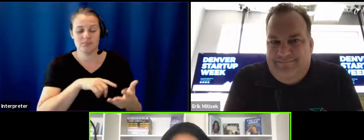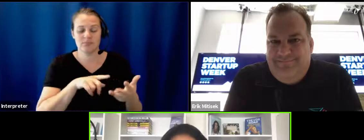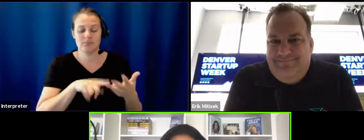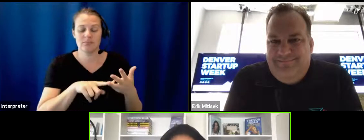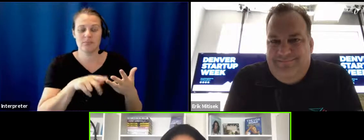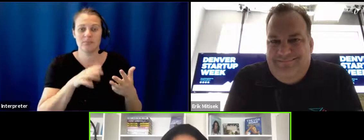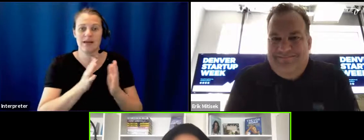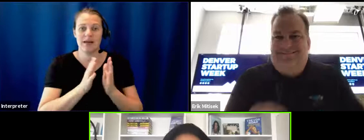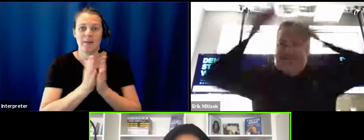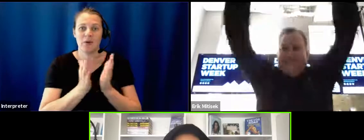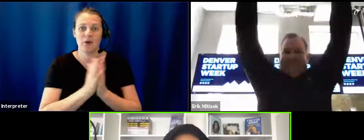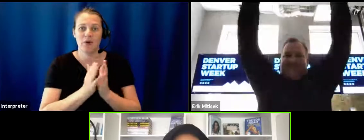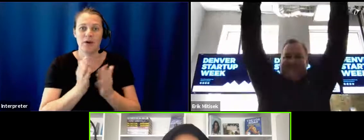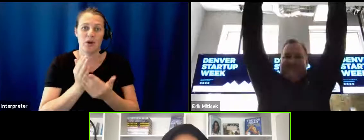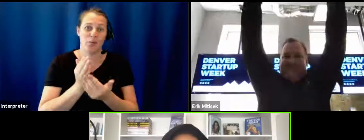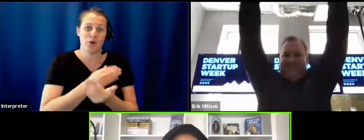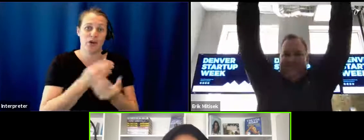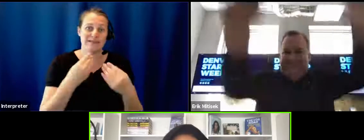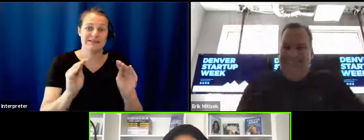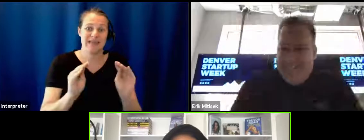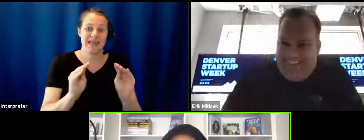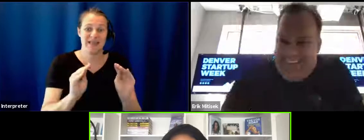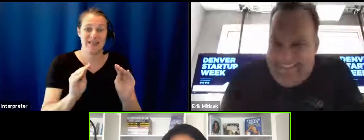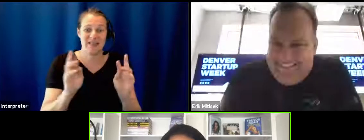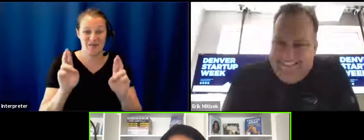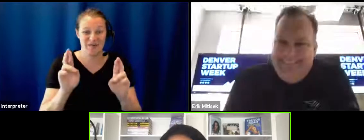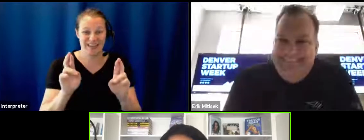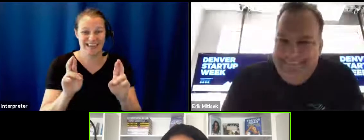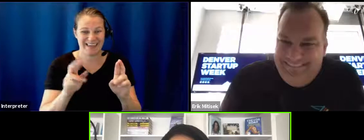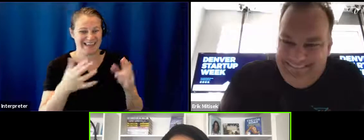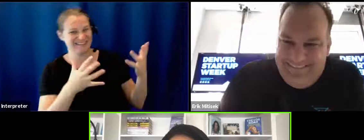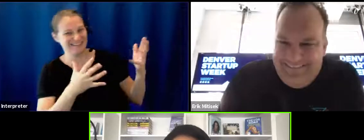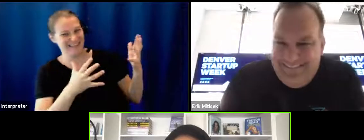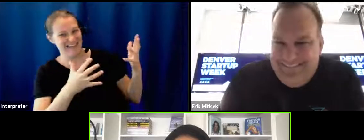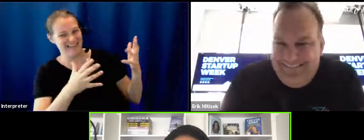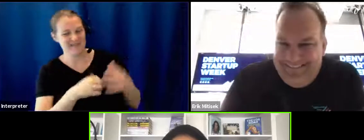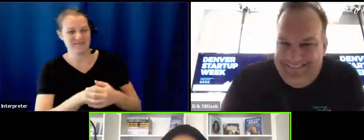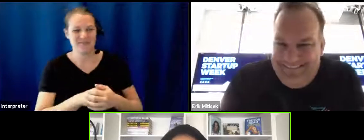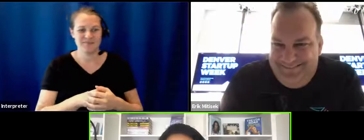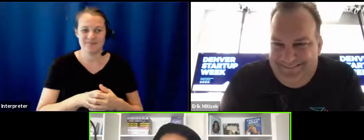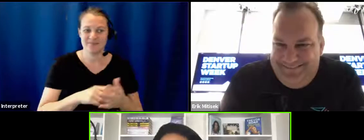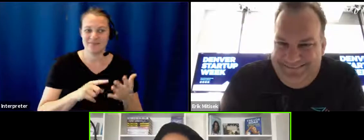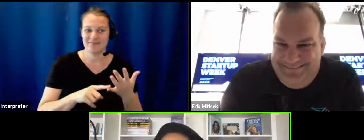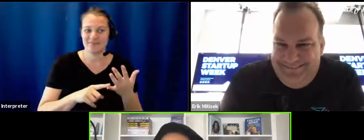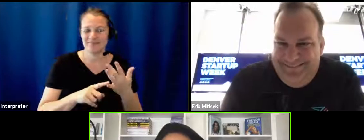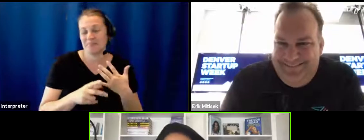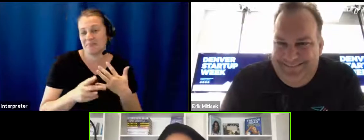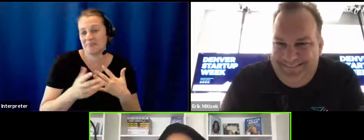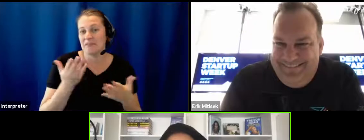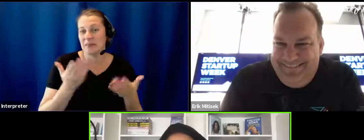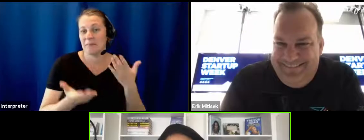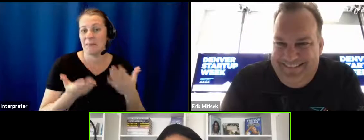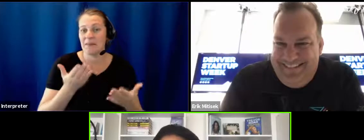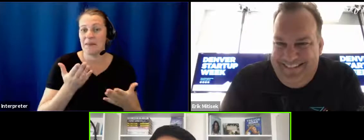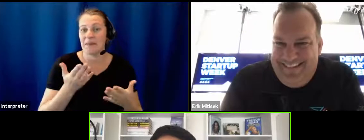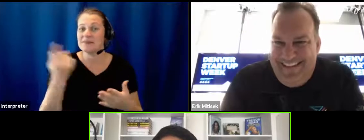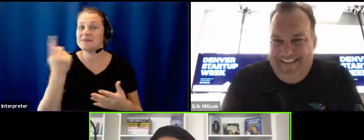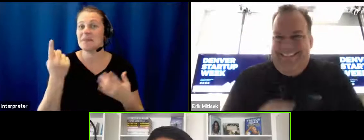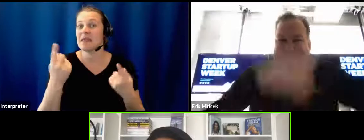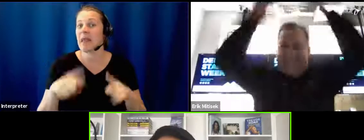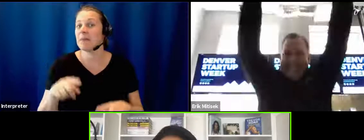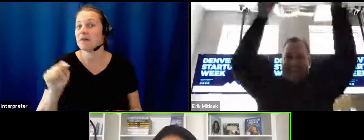in pre-sale at the least, and maybe there's something that's happened on television,